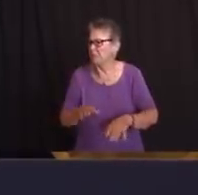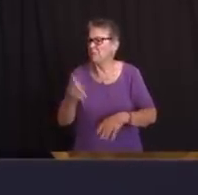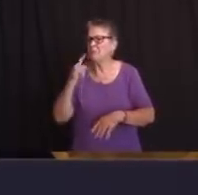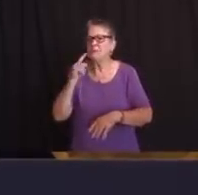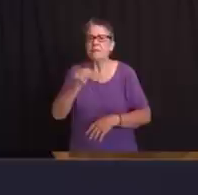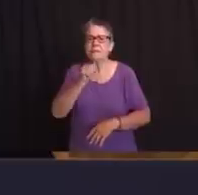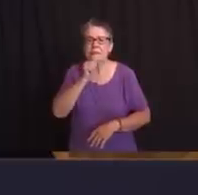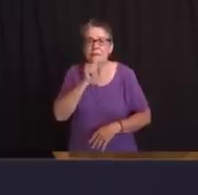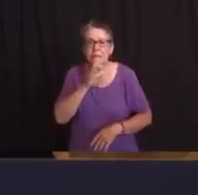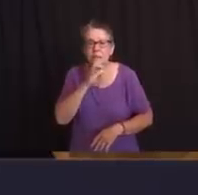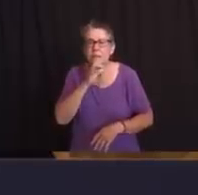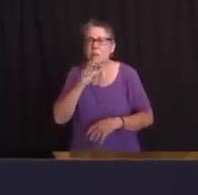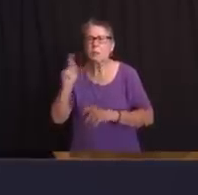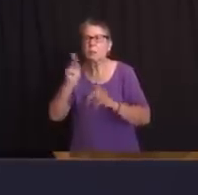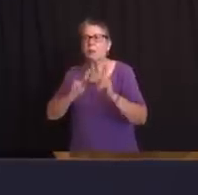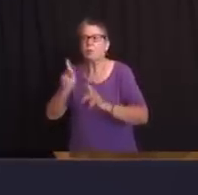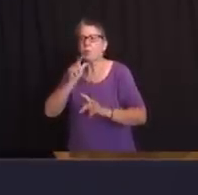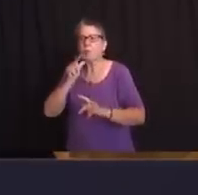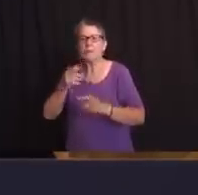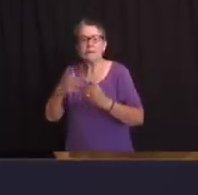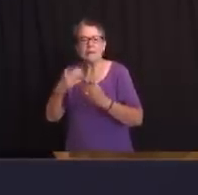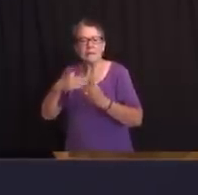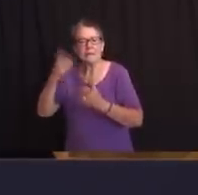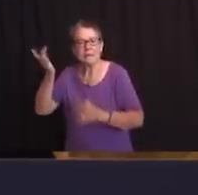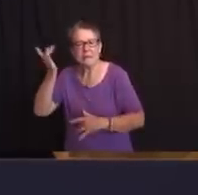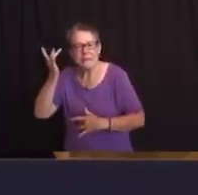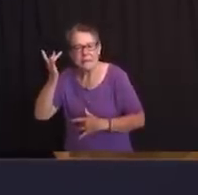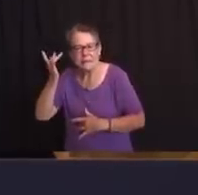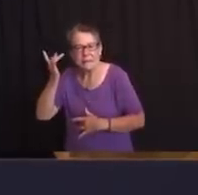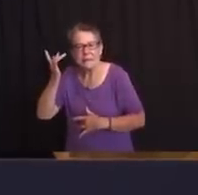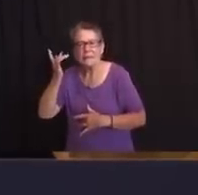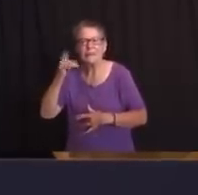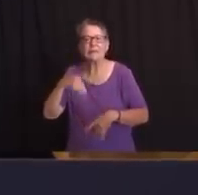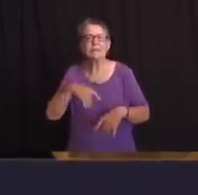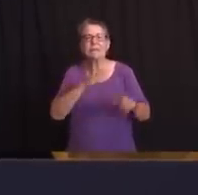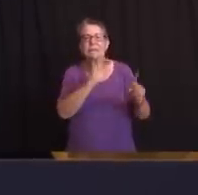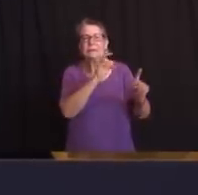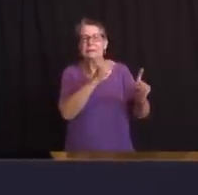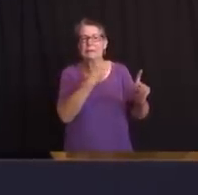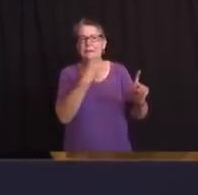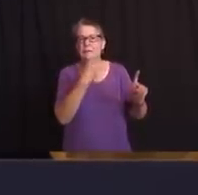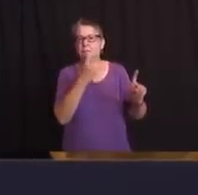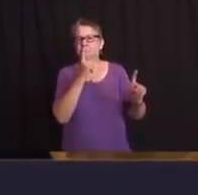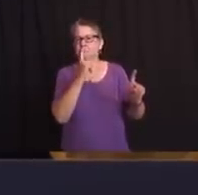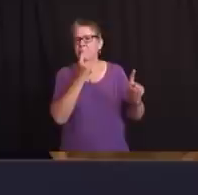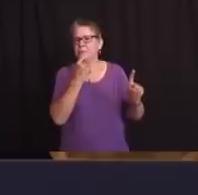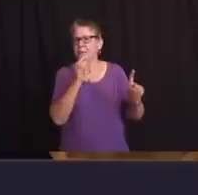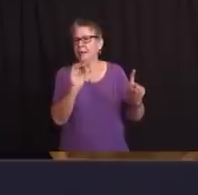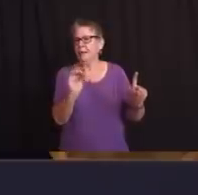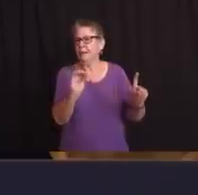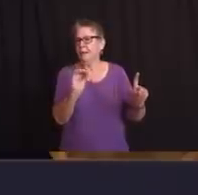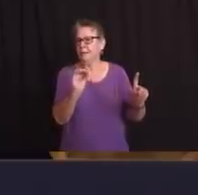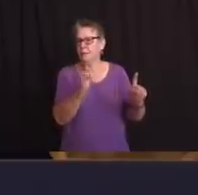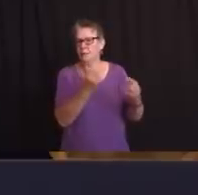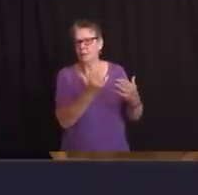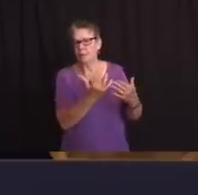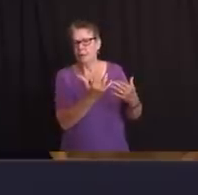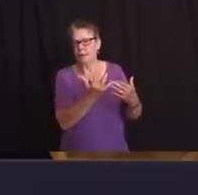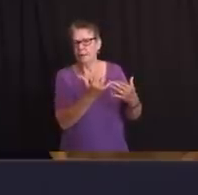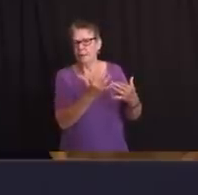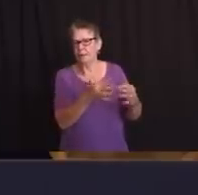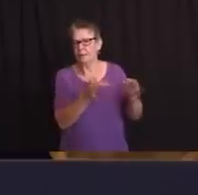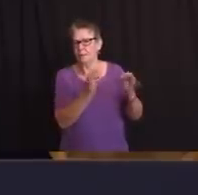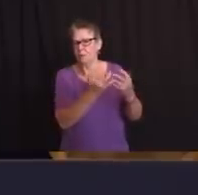there's no firm guidance on this yet? That's an important one, because as long as the